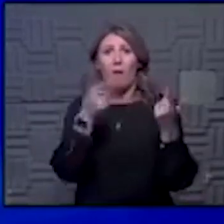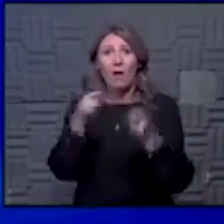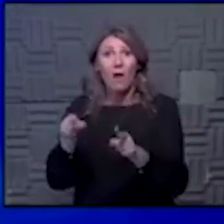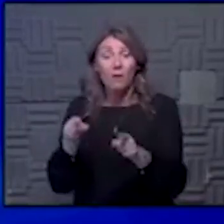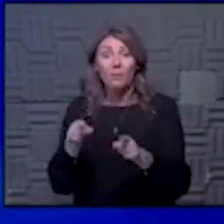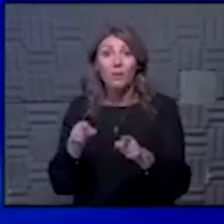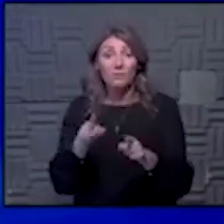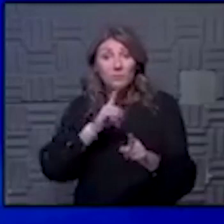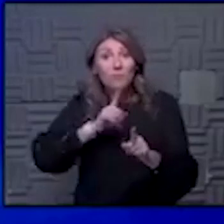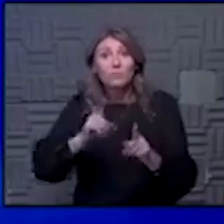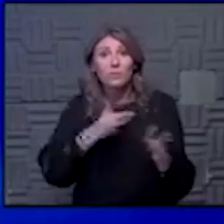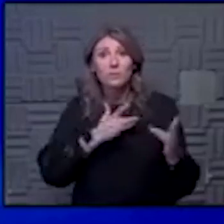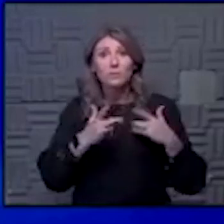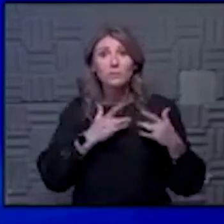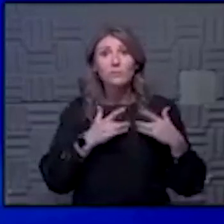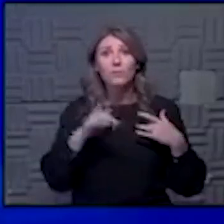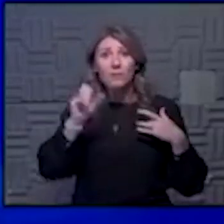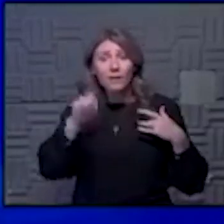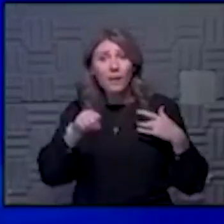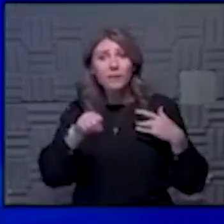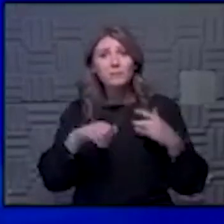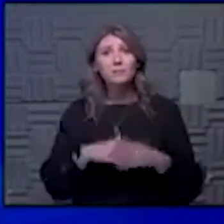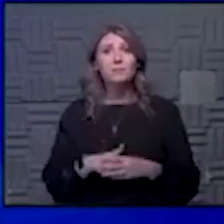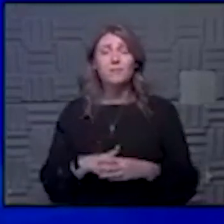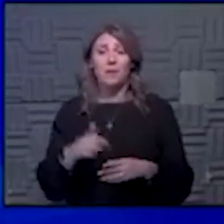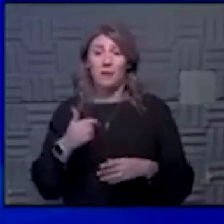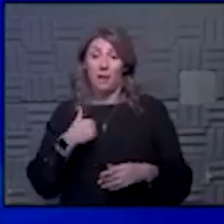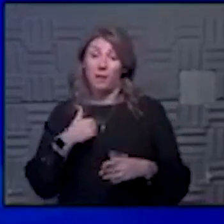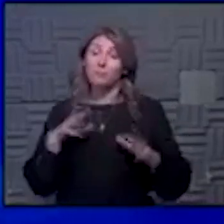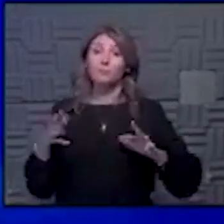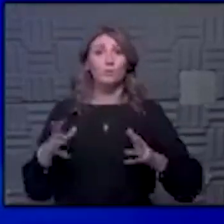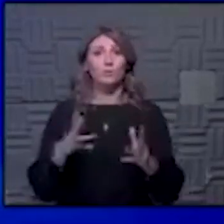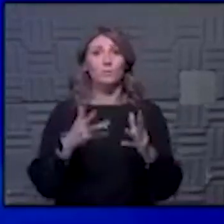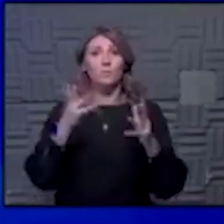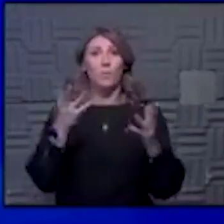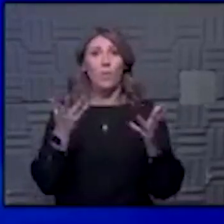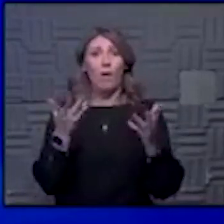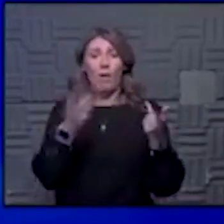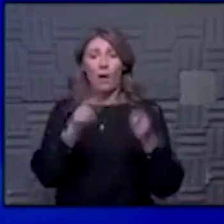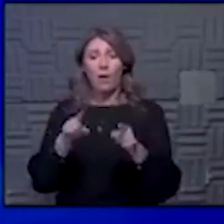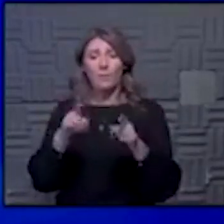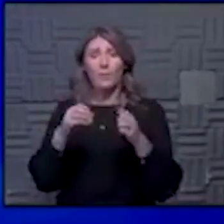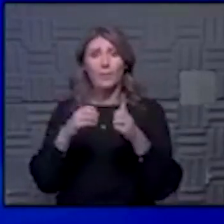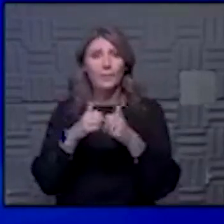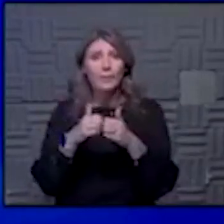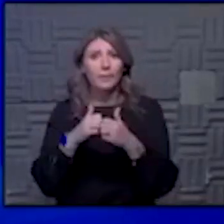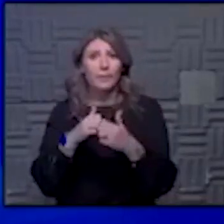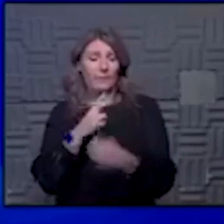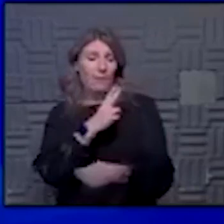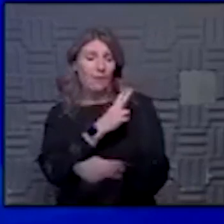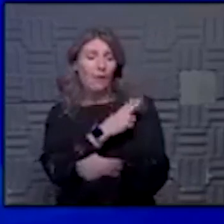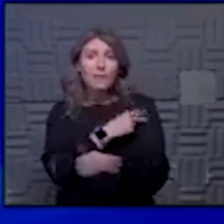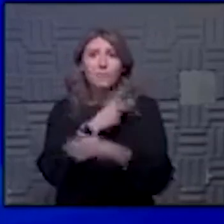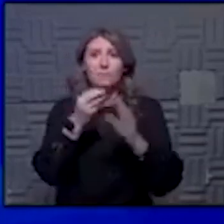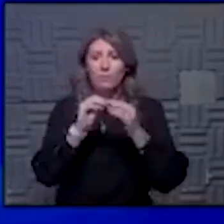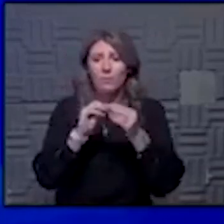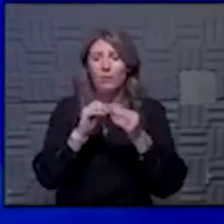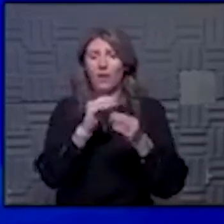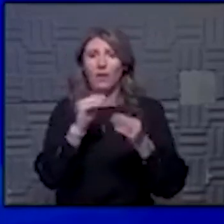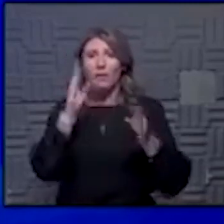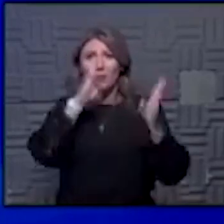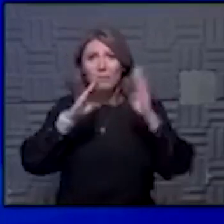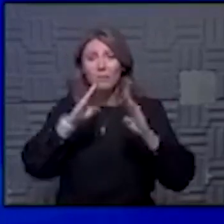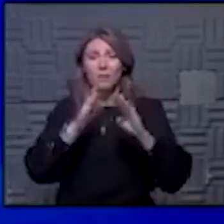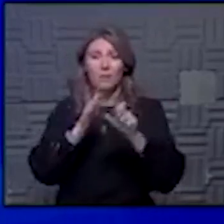that's a real concern. I think, we're nervous about what's going to happen with hospital census. We're nervous about what's going to happen with COVID-19.